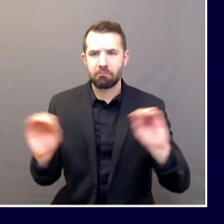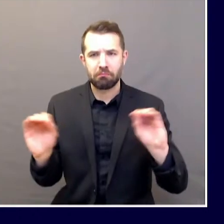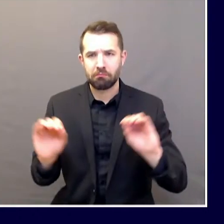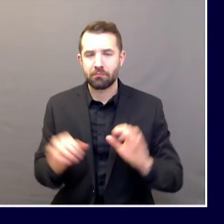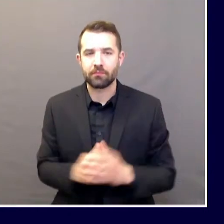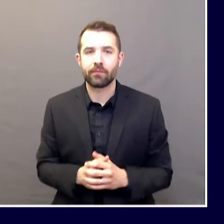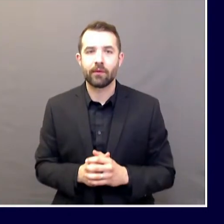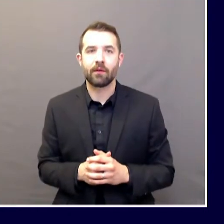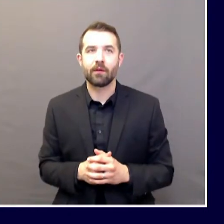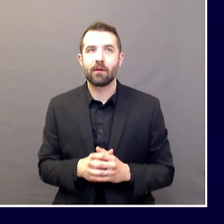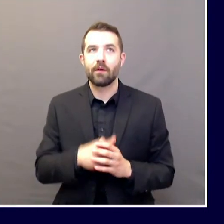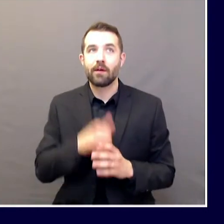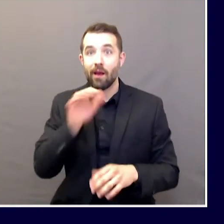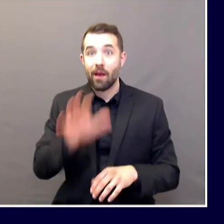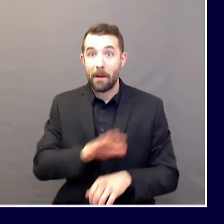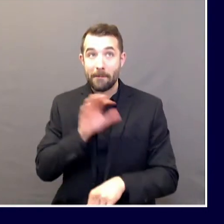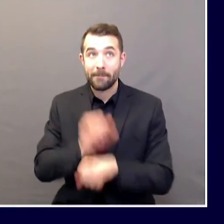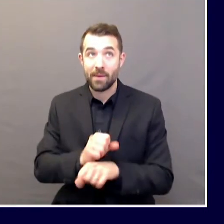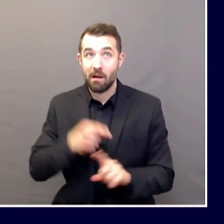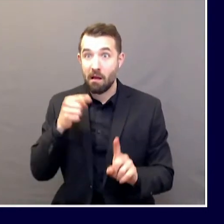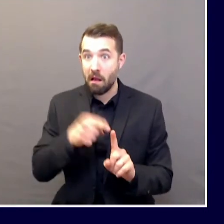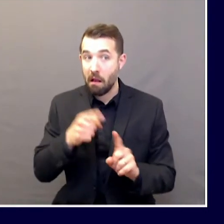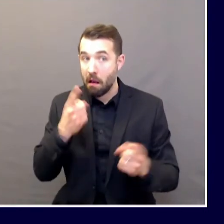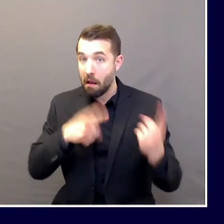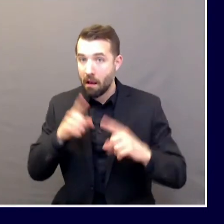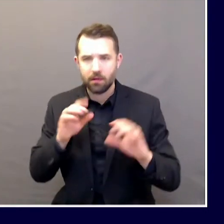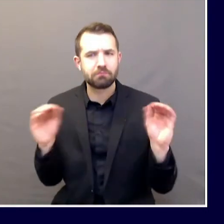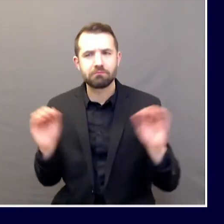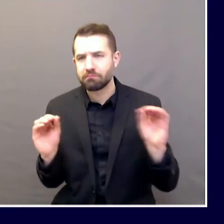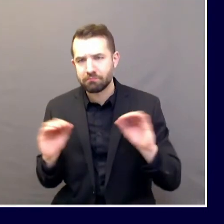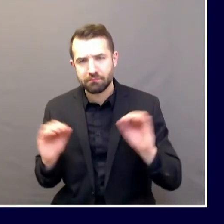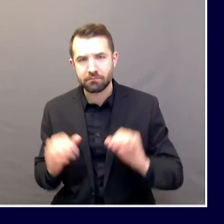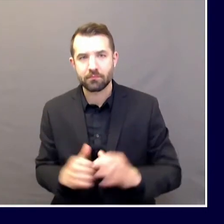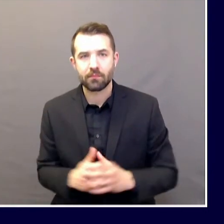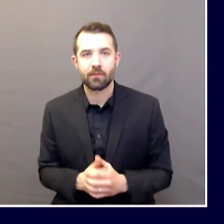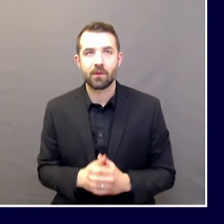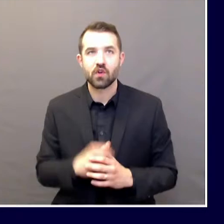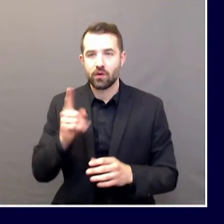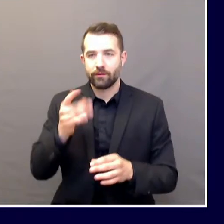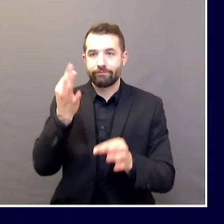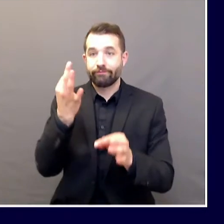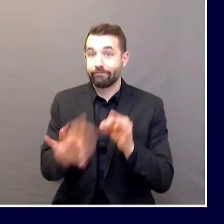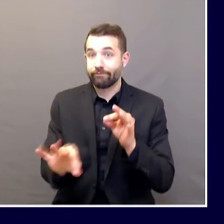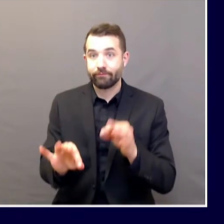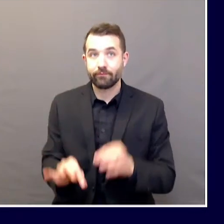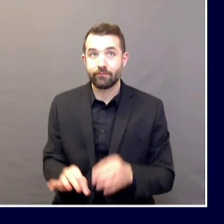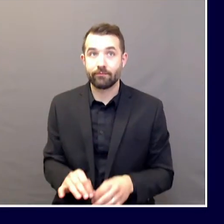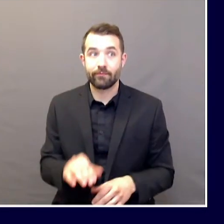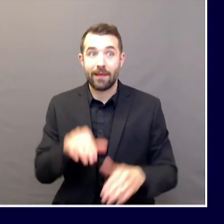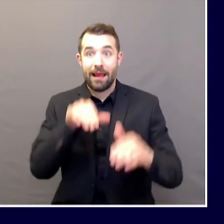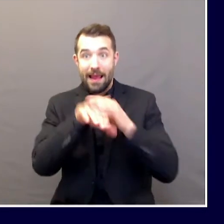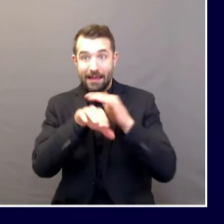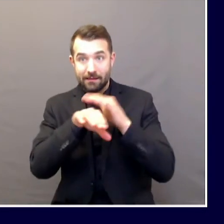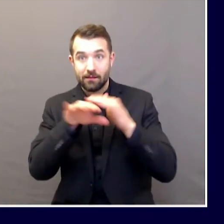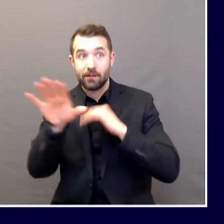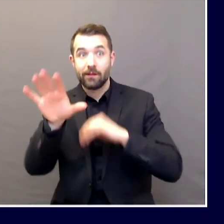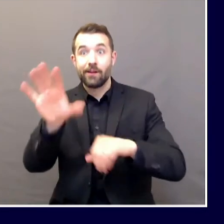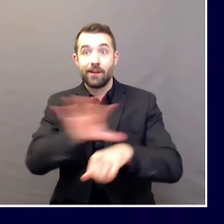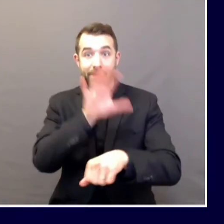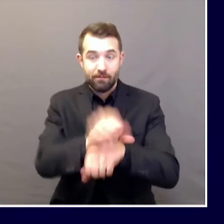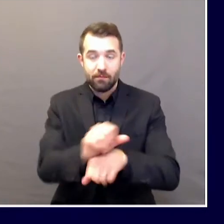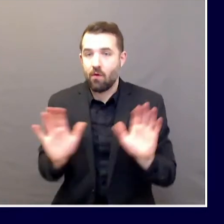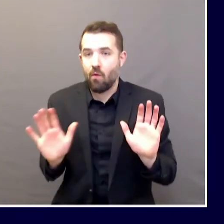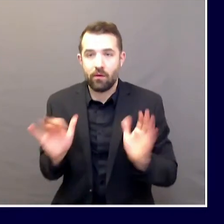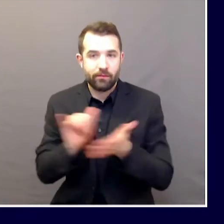appointments available through that line, but it is a way to access any of the other mechanisms by which folks would normally schedule